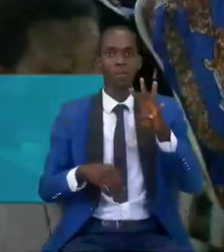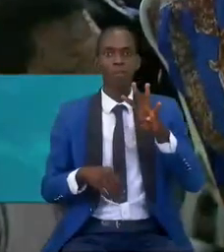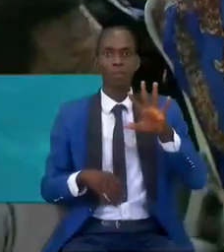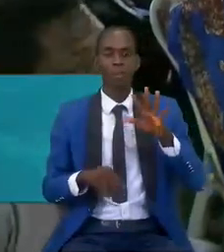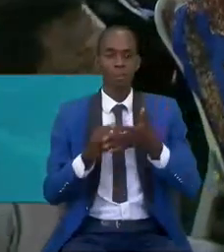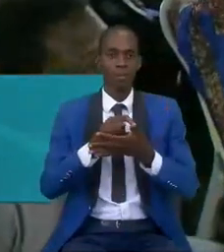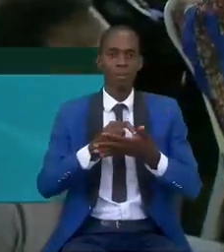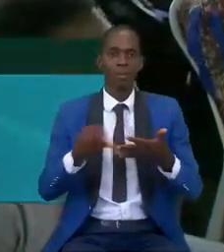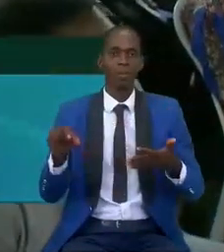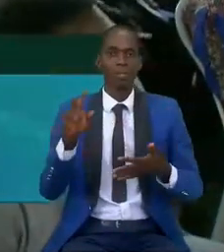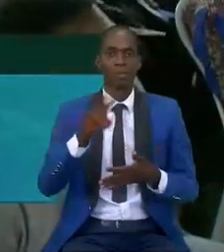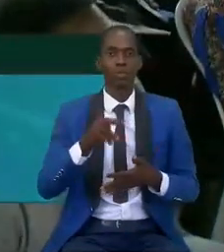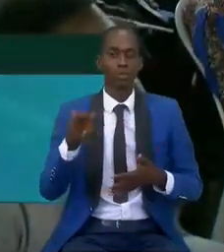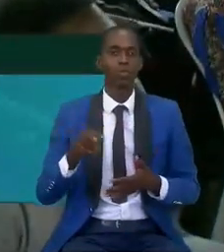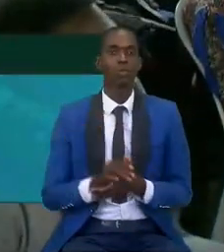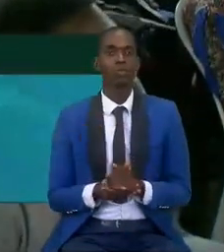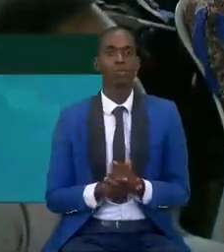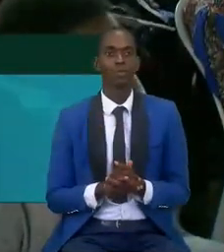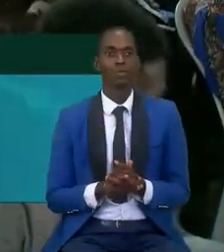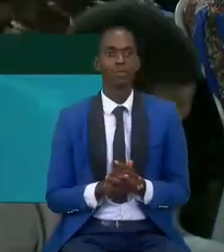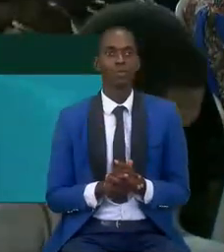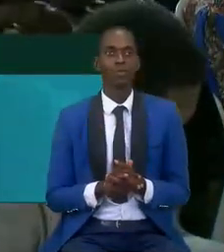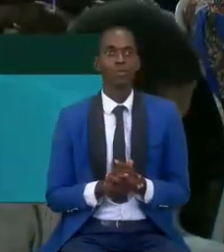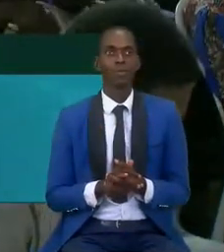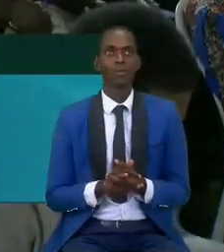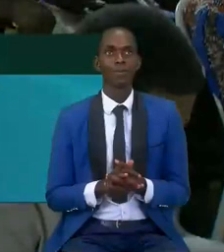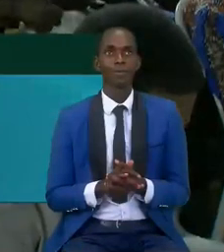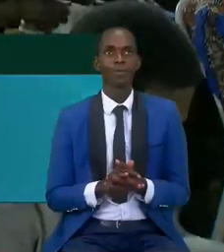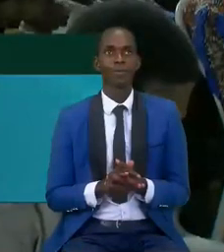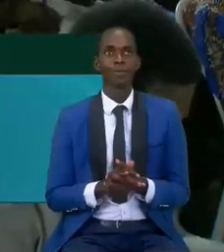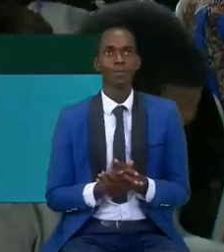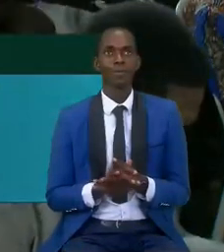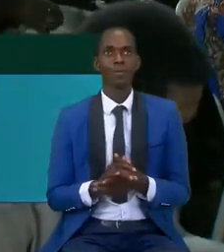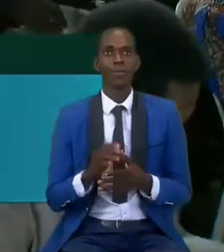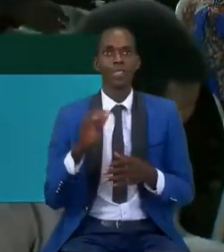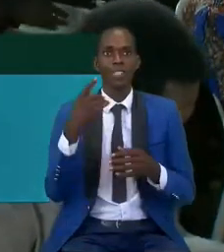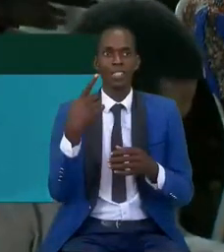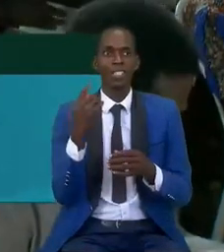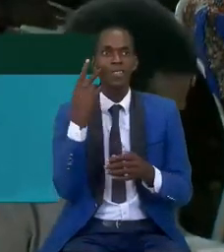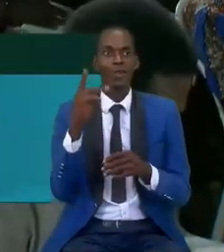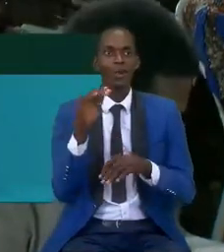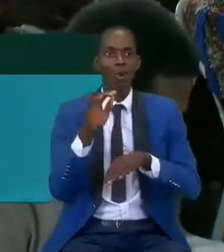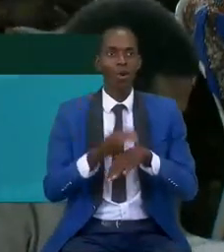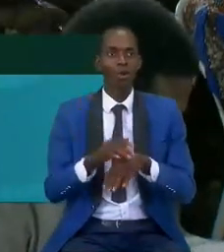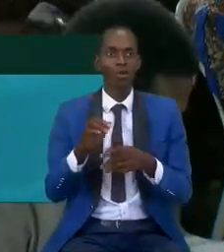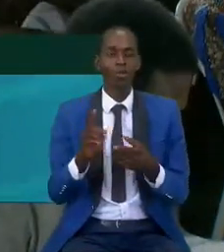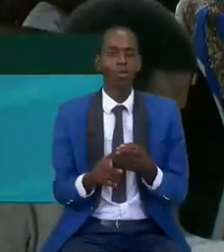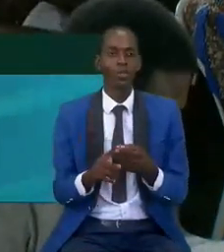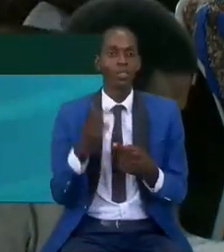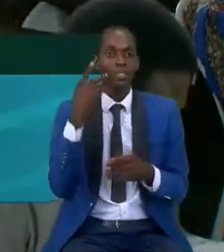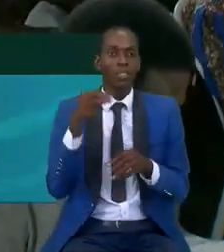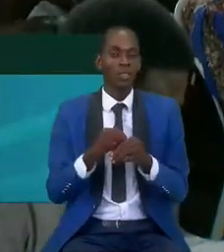verse drawing to two he tells us all sin Isaiah 45 22 look unto me